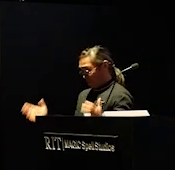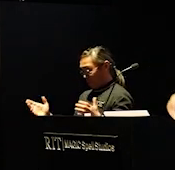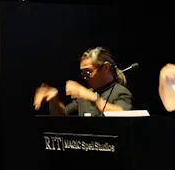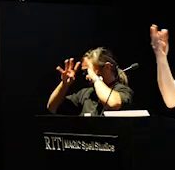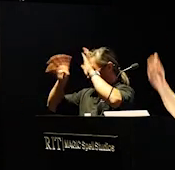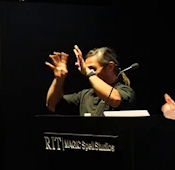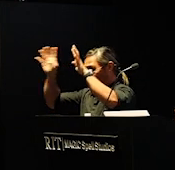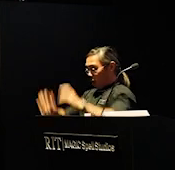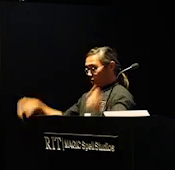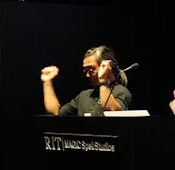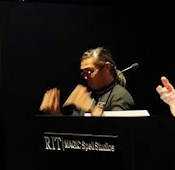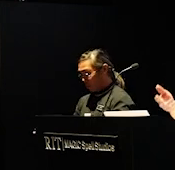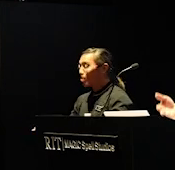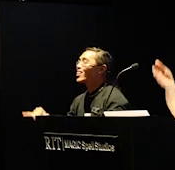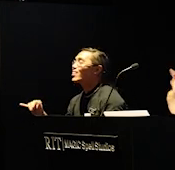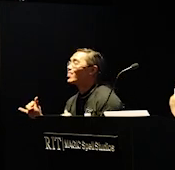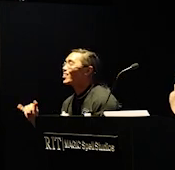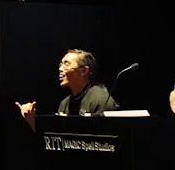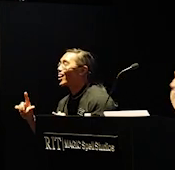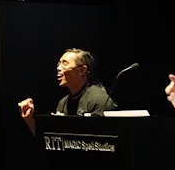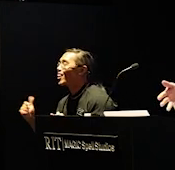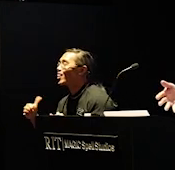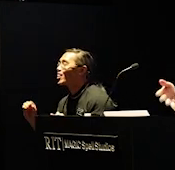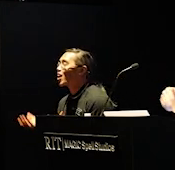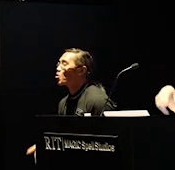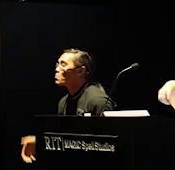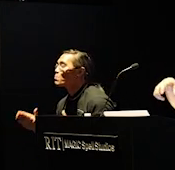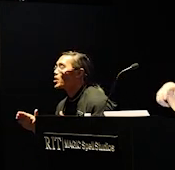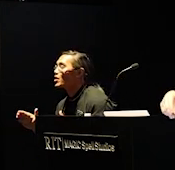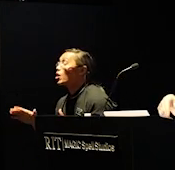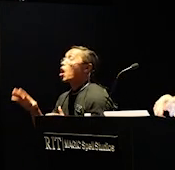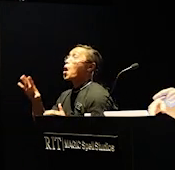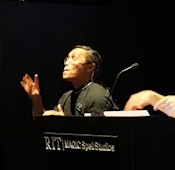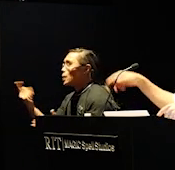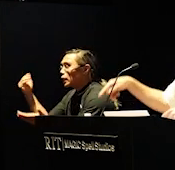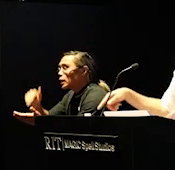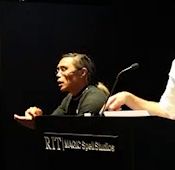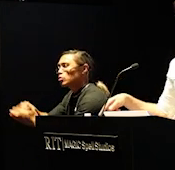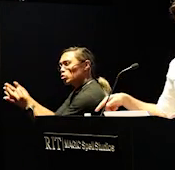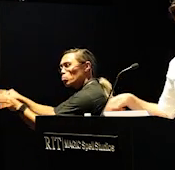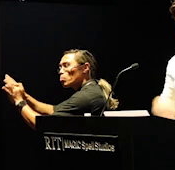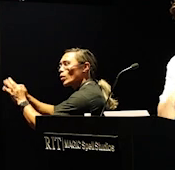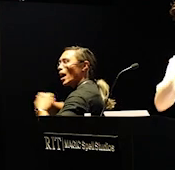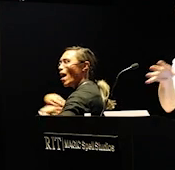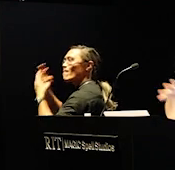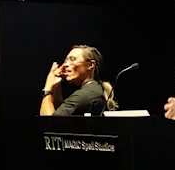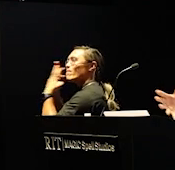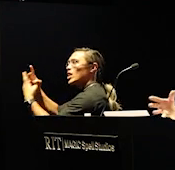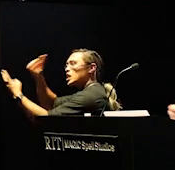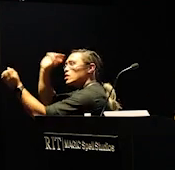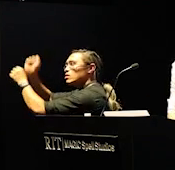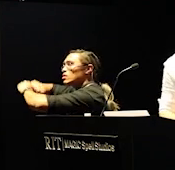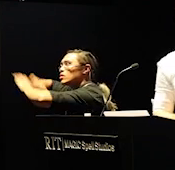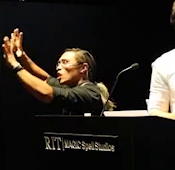We're not just ending up. Let's not set out to design an airplane out of Legos, to build an airplane and then end up with a flower pot, right? Like let's